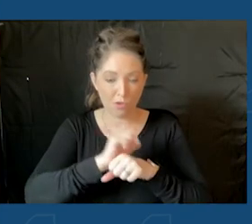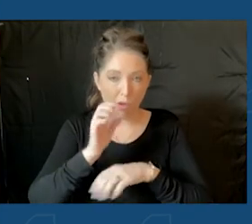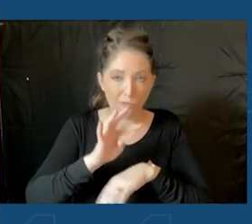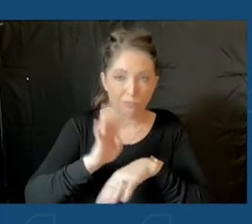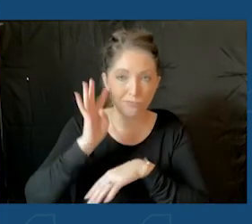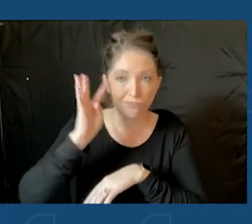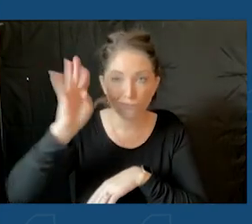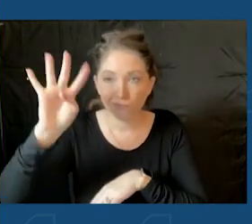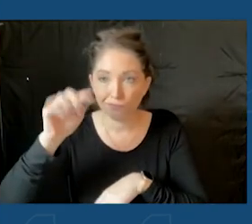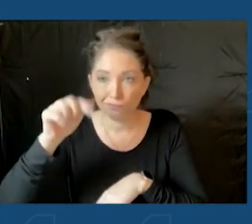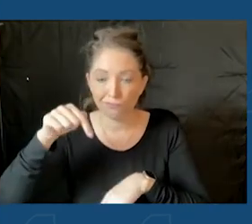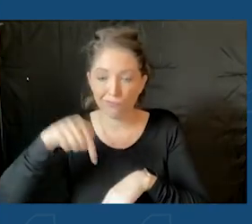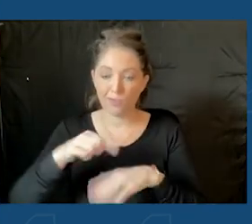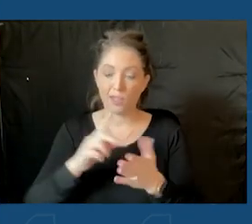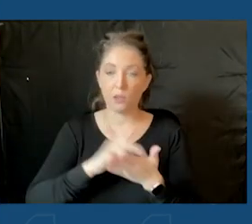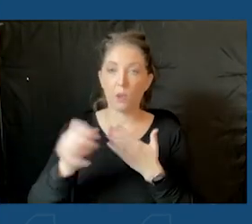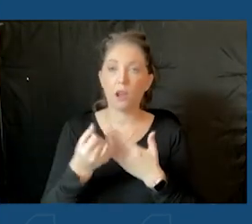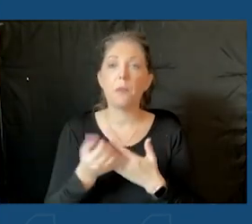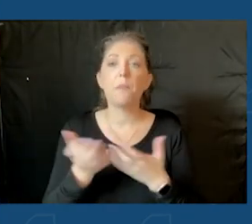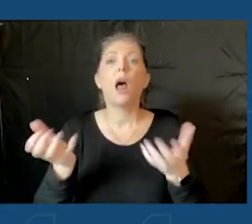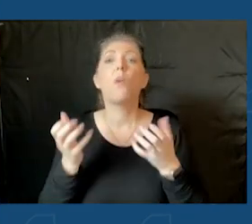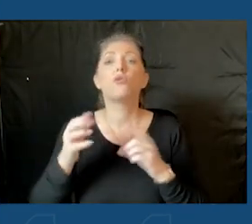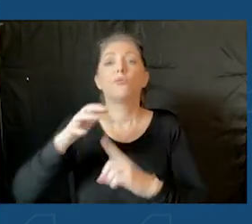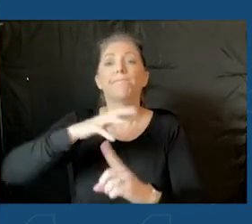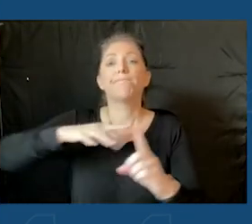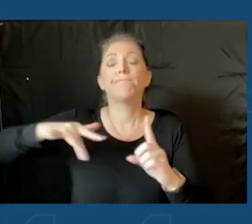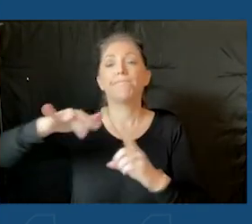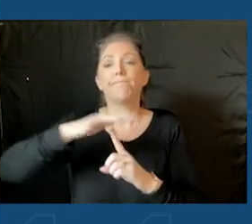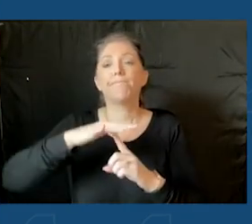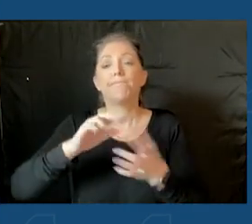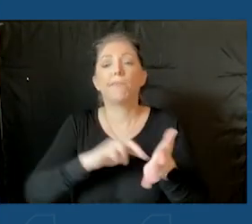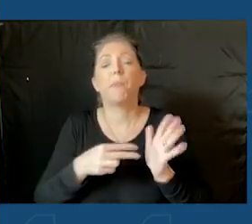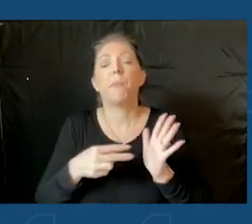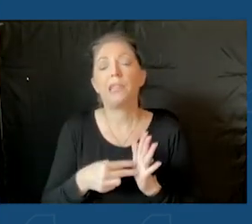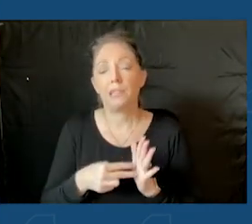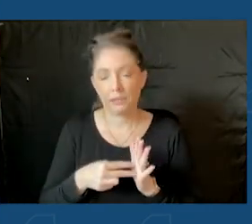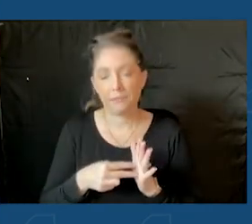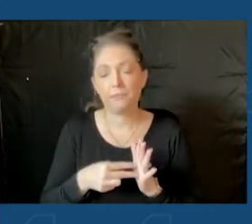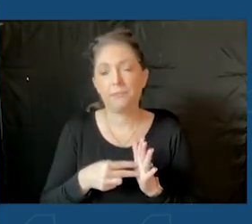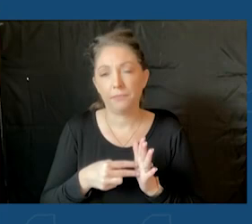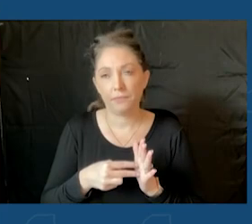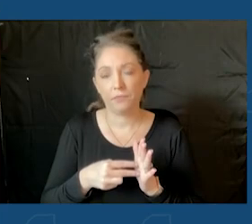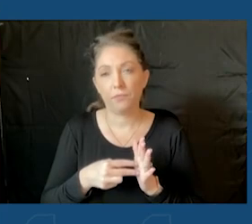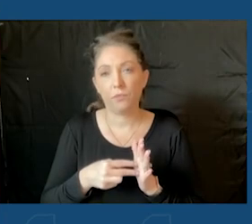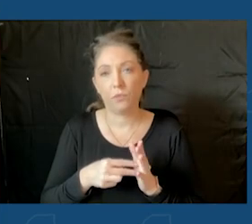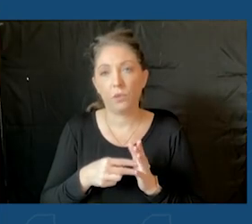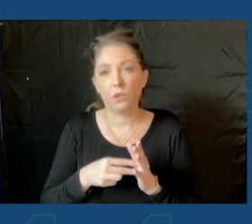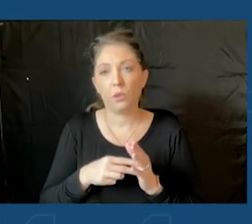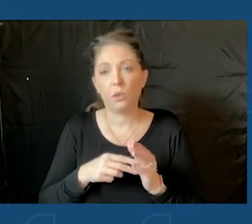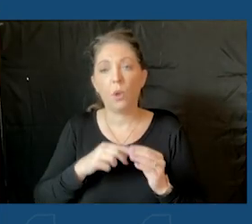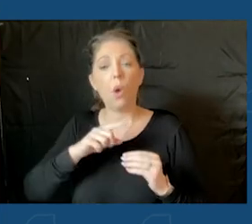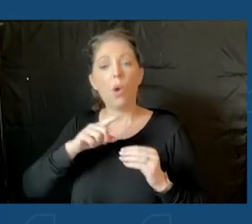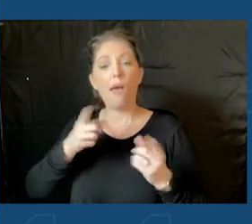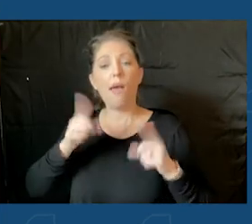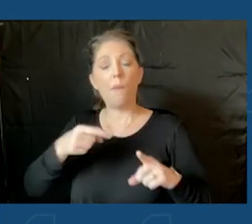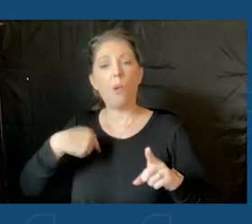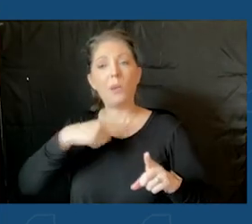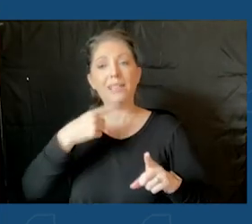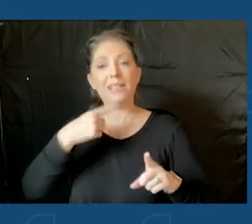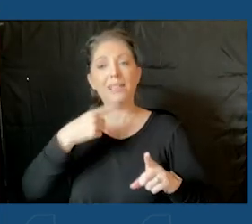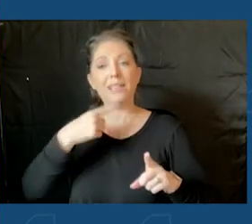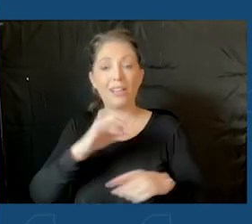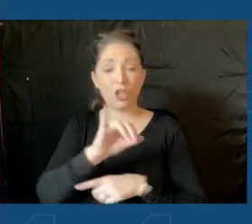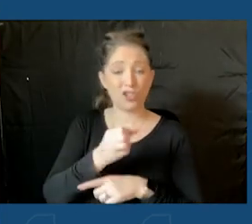actually put it in context for you what that means when we say not a job but a career. And as you've